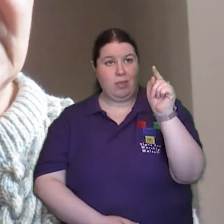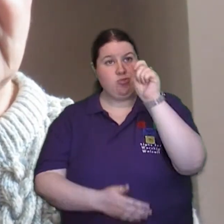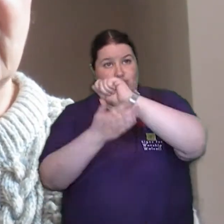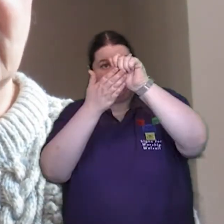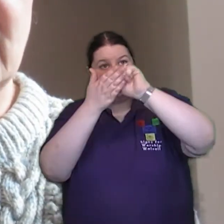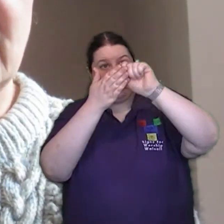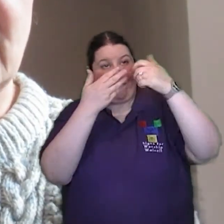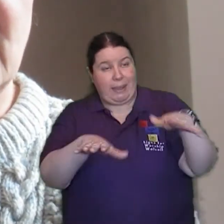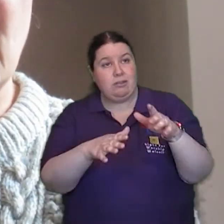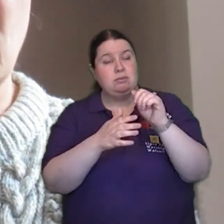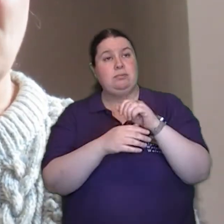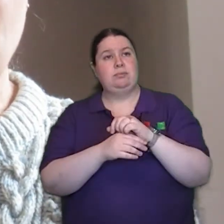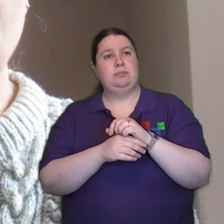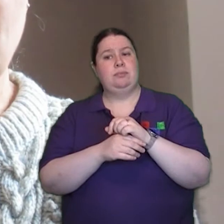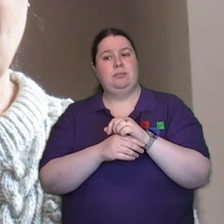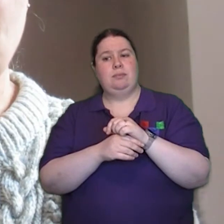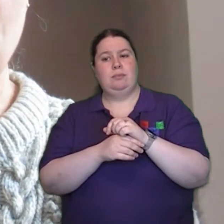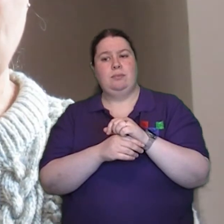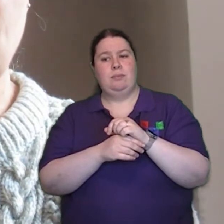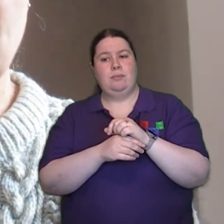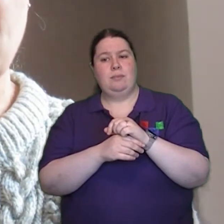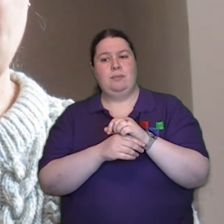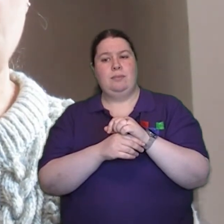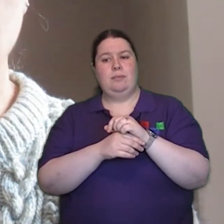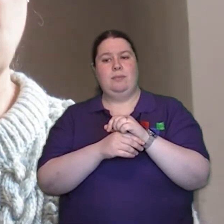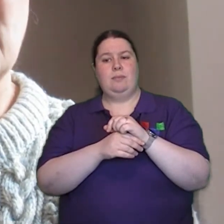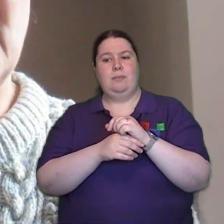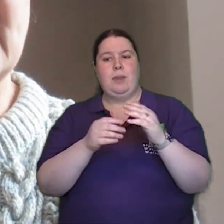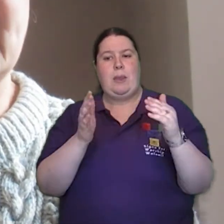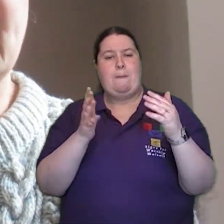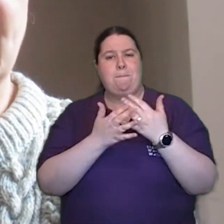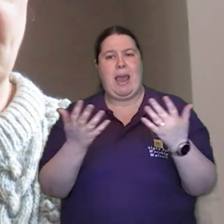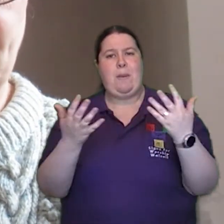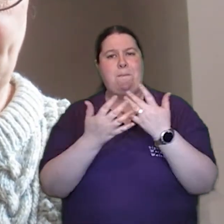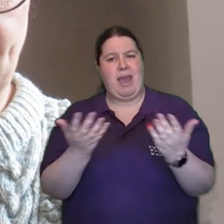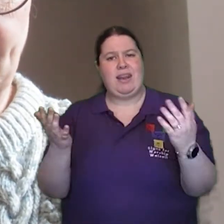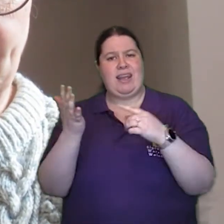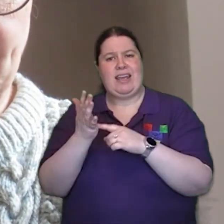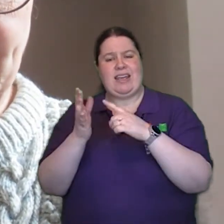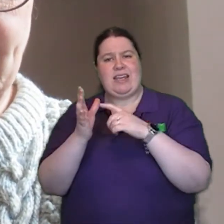was written. Mene, mene, tekel, parsin.